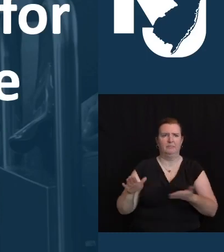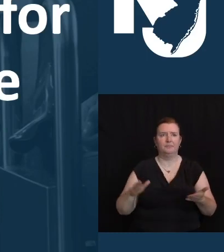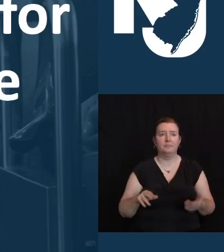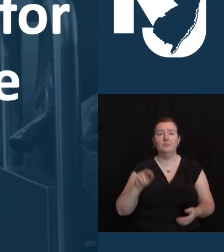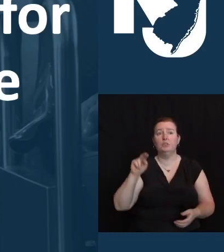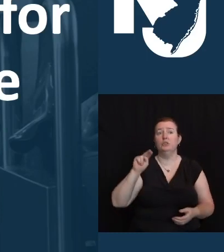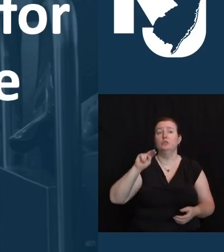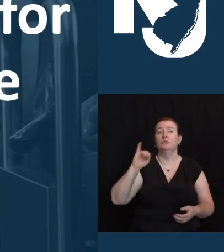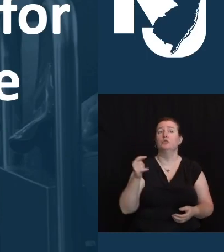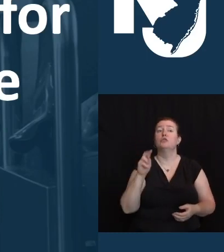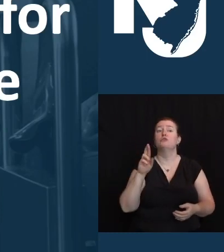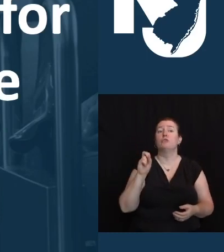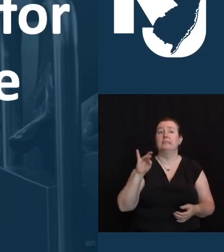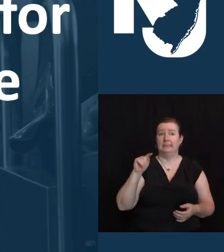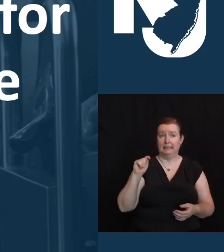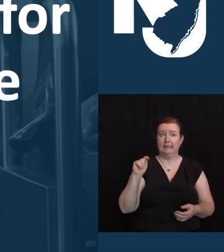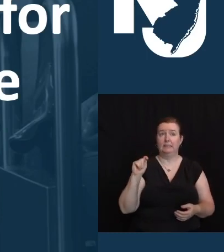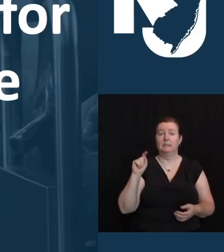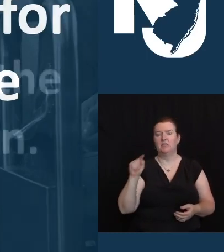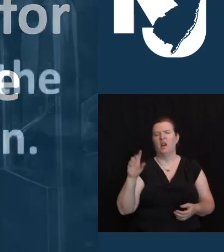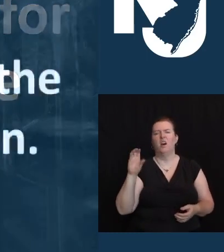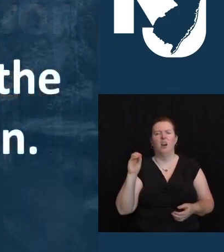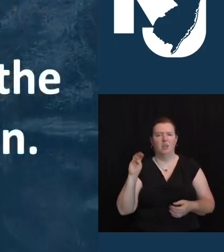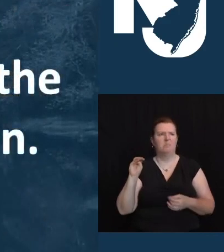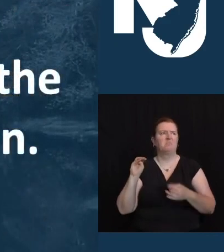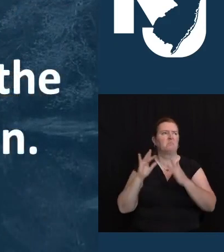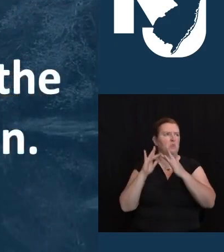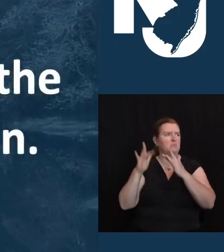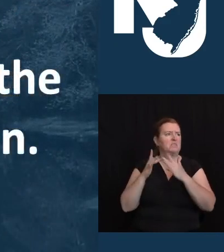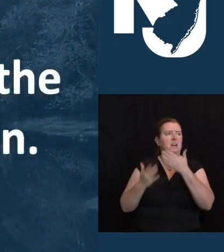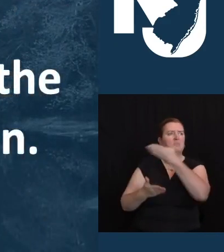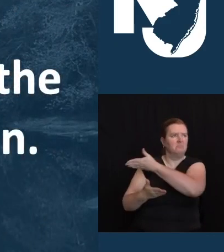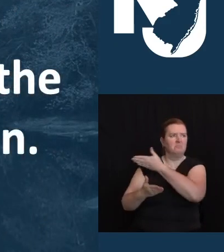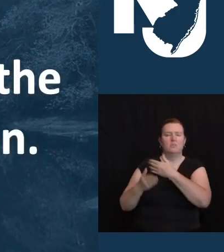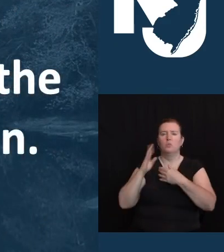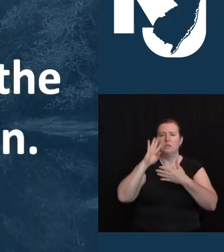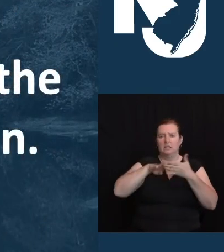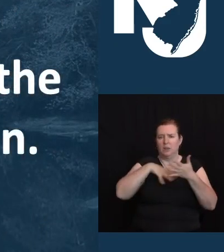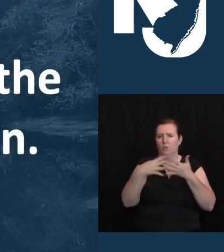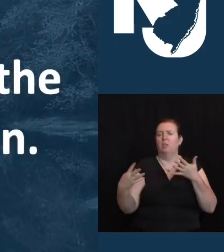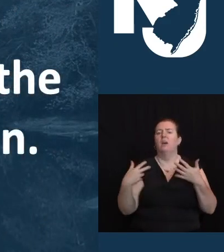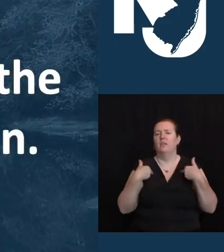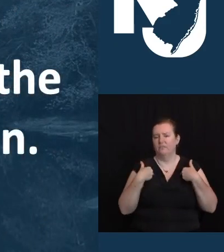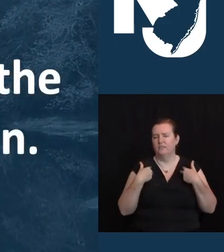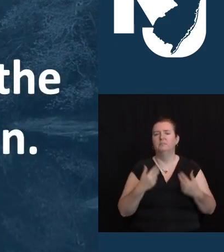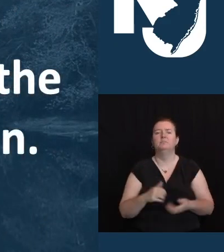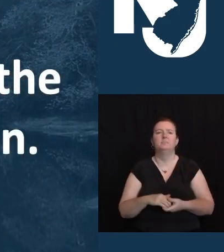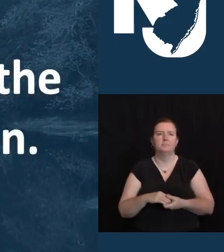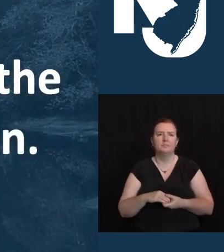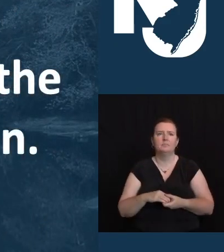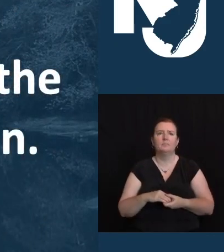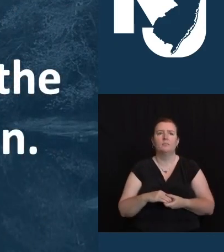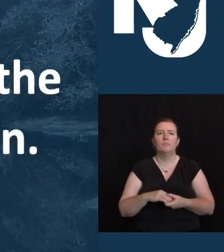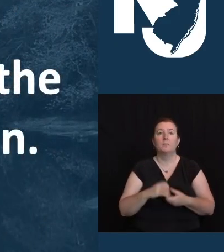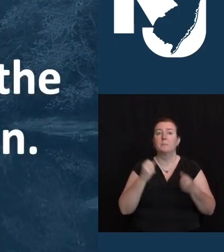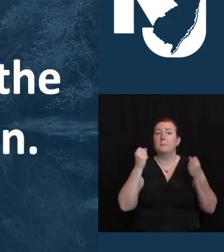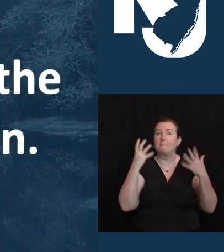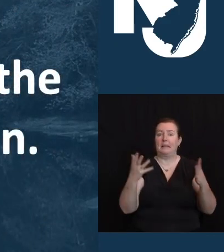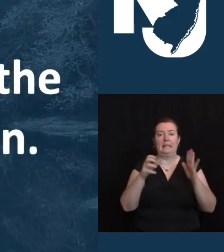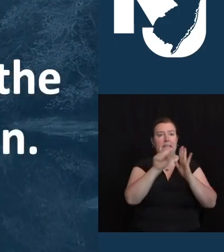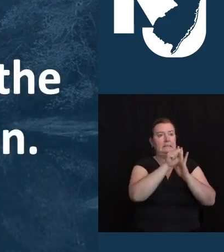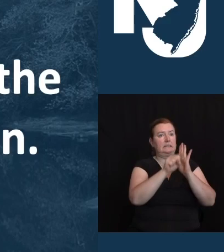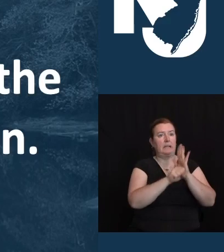leave home for the latest schedules. Additionally, a number of state parks and forests were impacted by yesterday's storm and